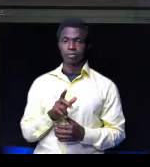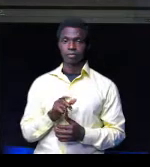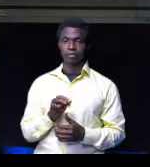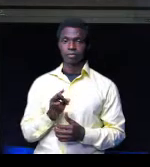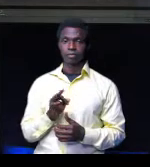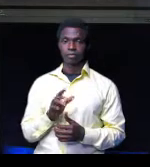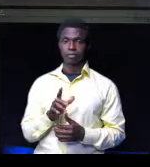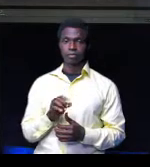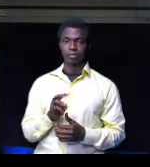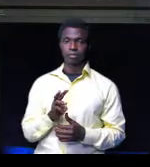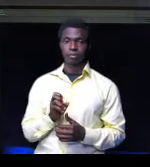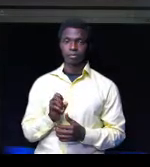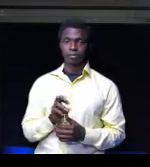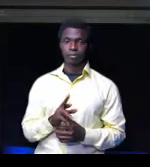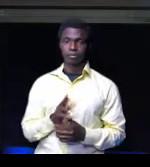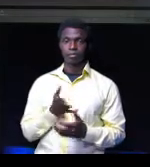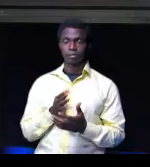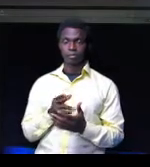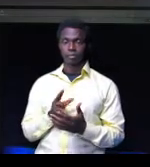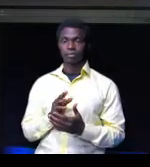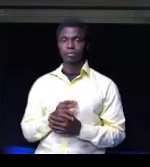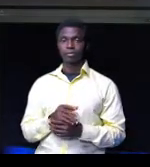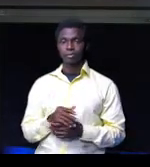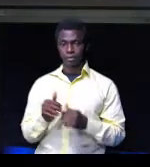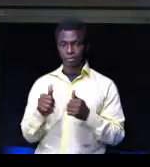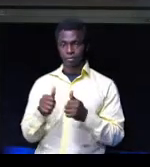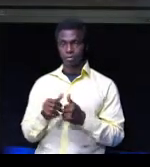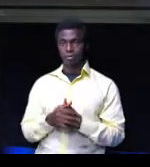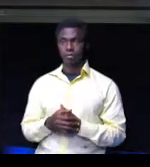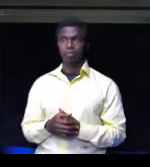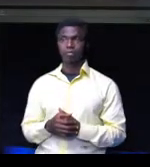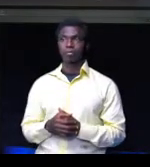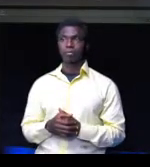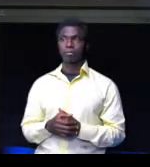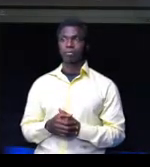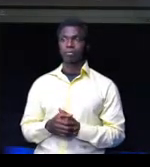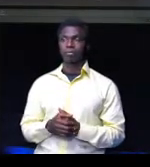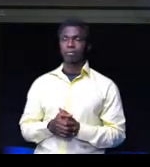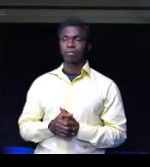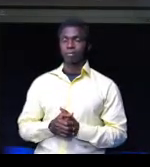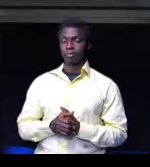C-A-U-L-I-F-L-O-W-E-R. Cauliflower. Yes, you're correct. Well done.